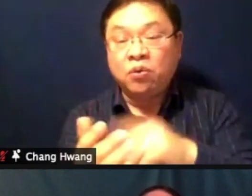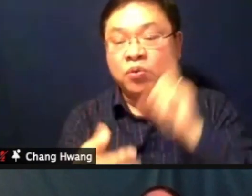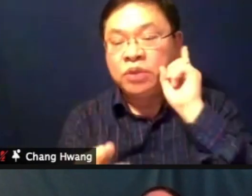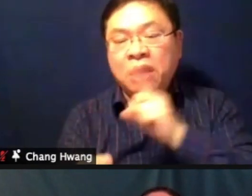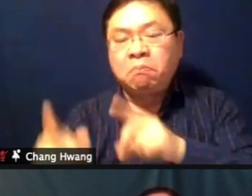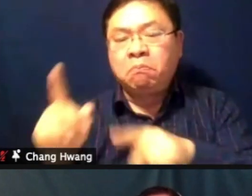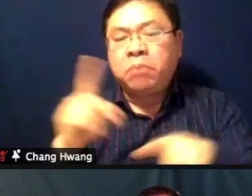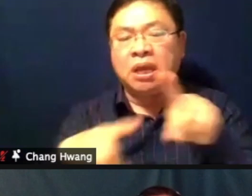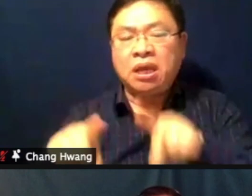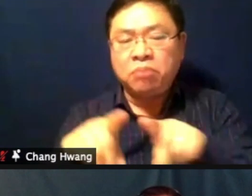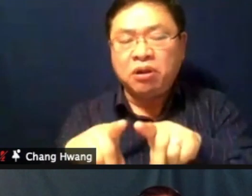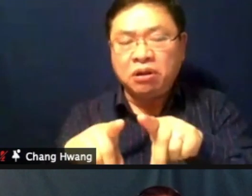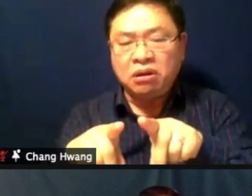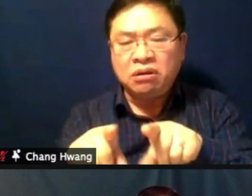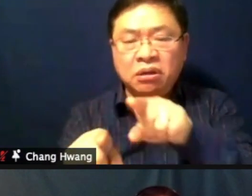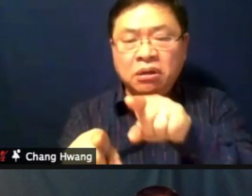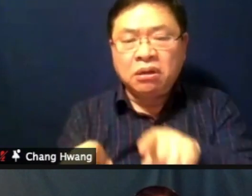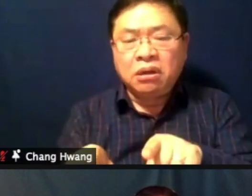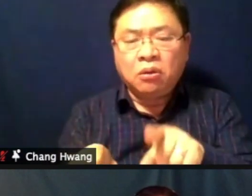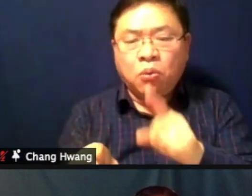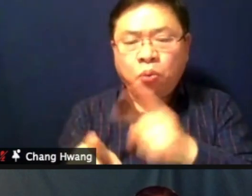That's the number that they have listed in that report.